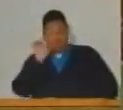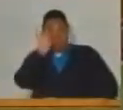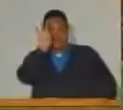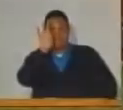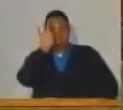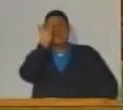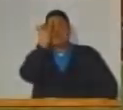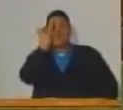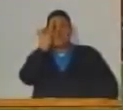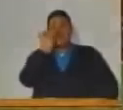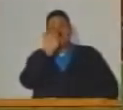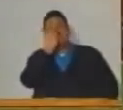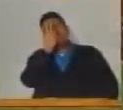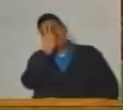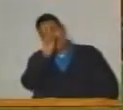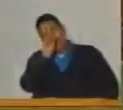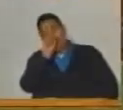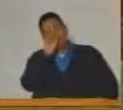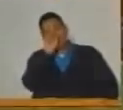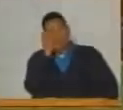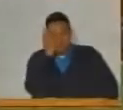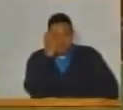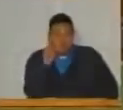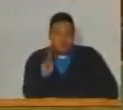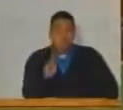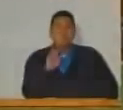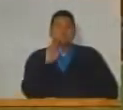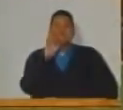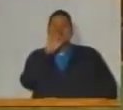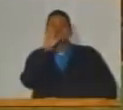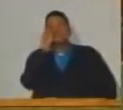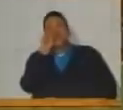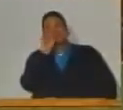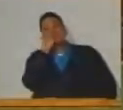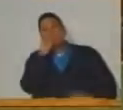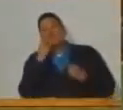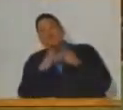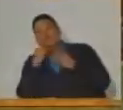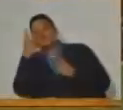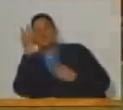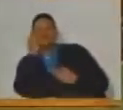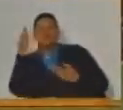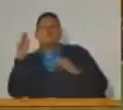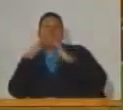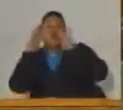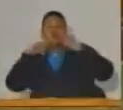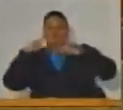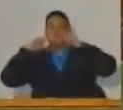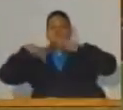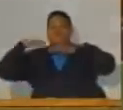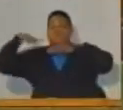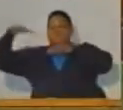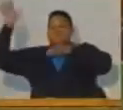91 and two-bedroom townhouses are slated for this area. Other priority sites have